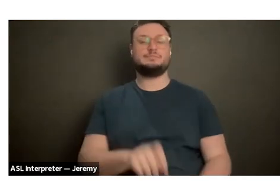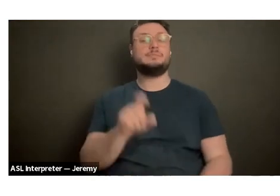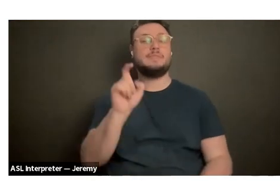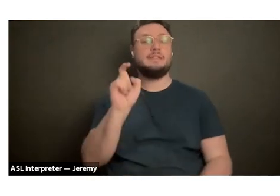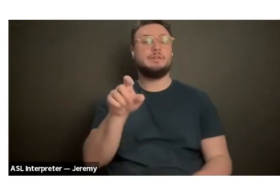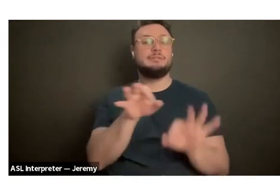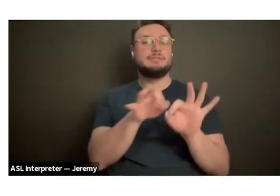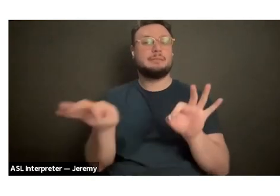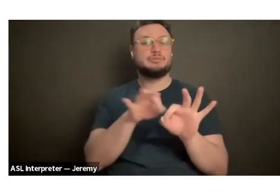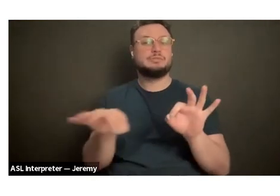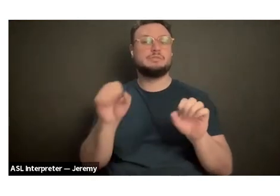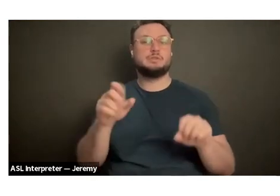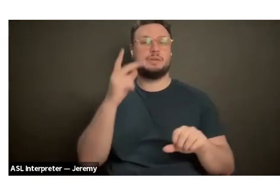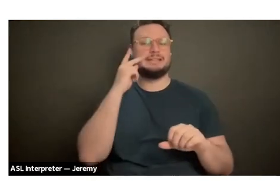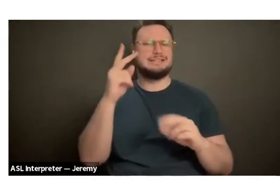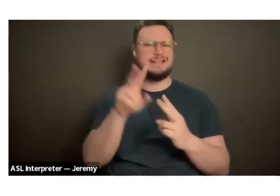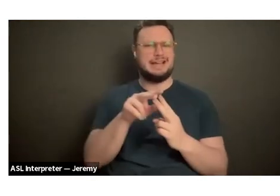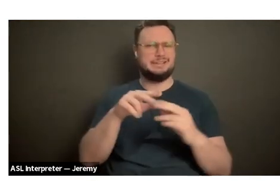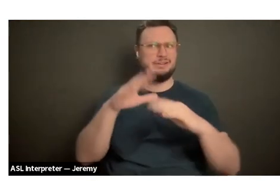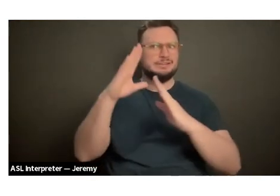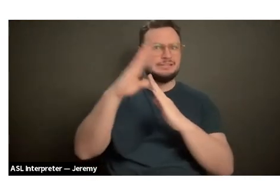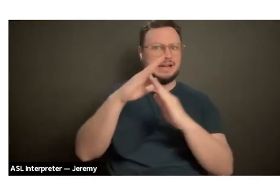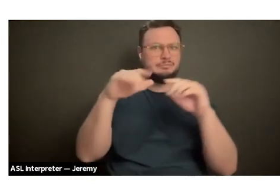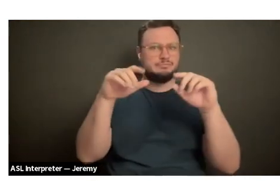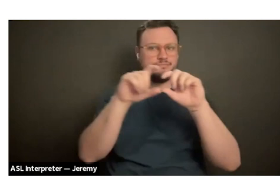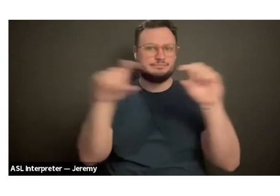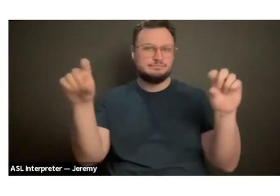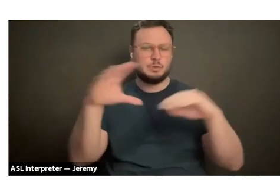of your screen or on the top of your screen if you are not in full screen.